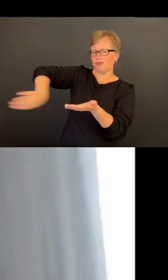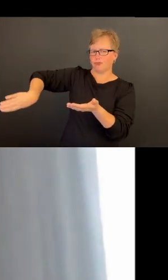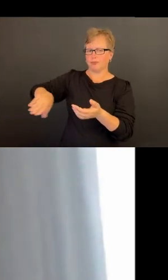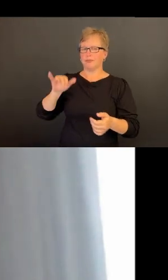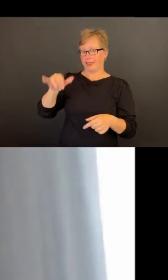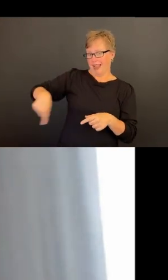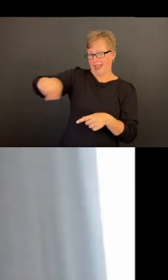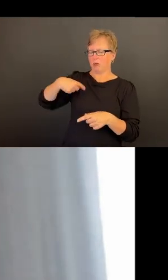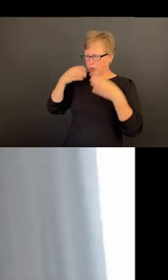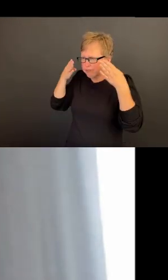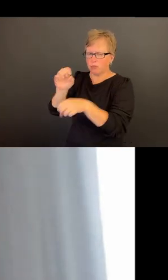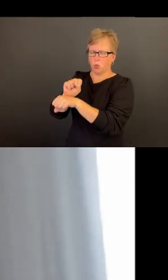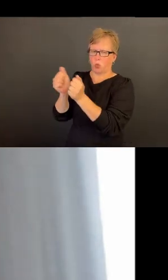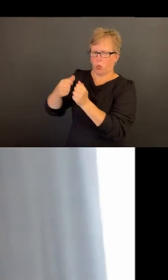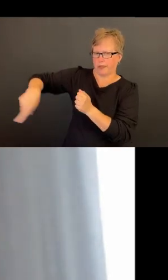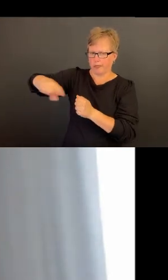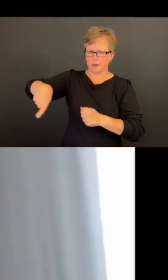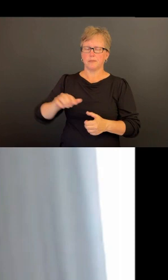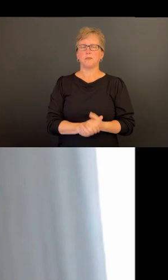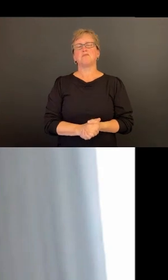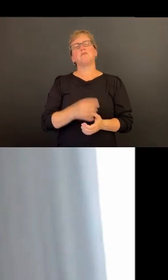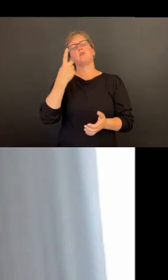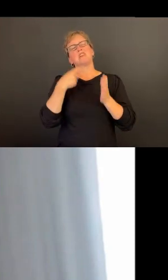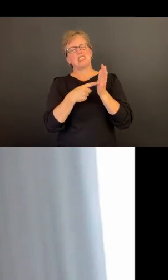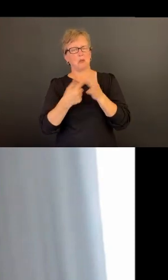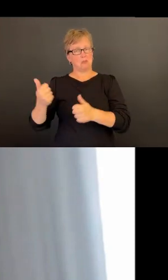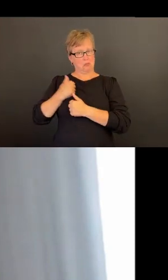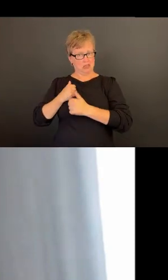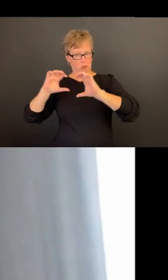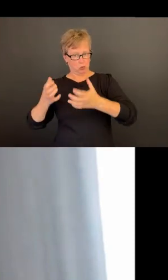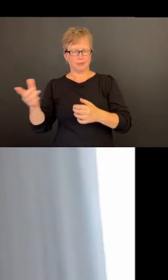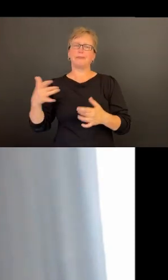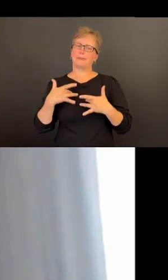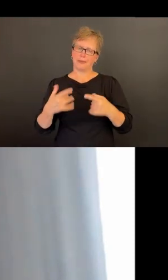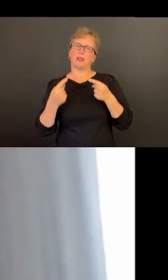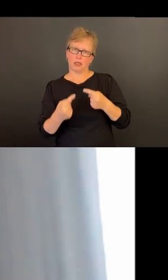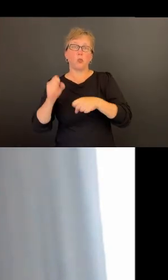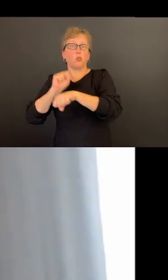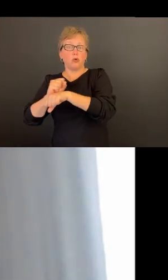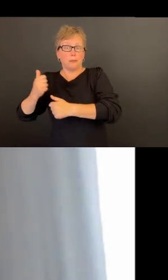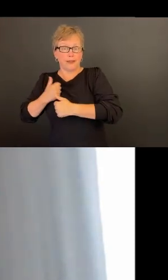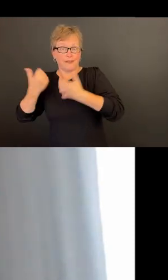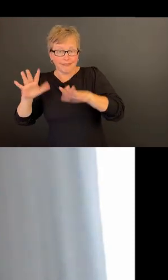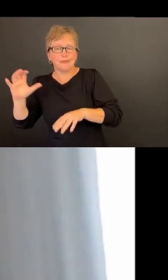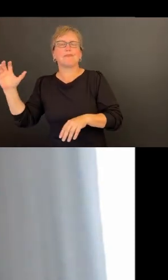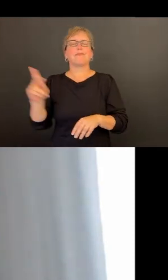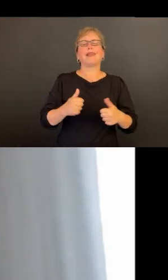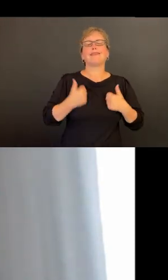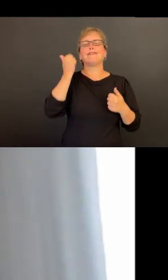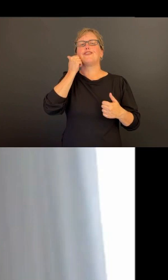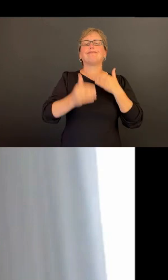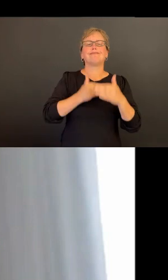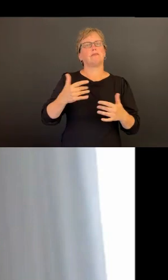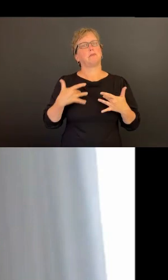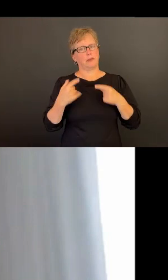who are struggling because of decades, longer centuries of discrimination and marginalization. So as